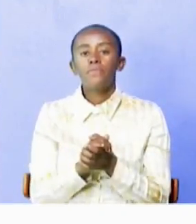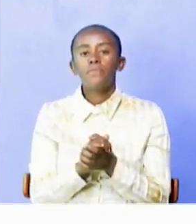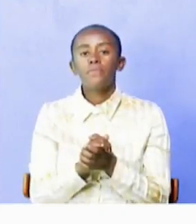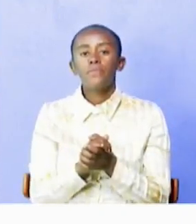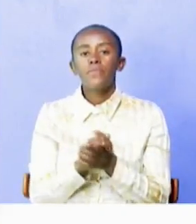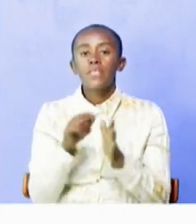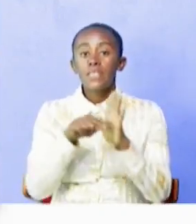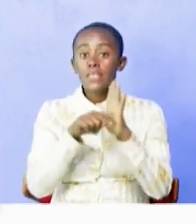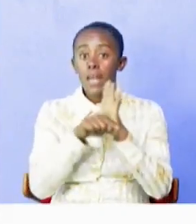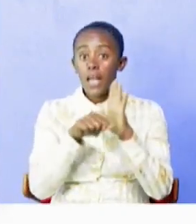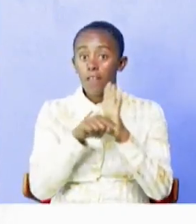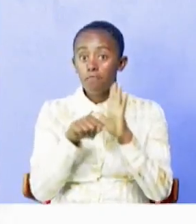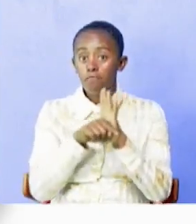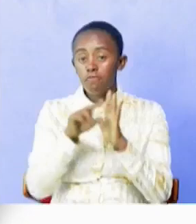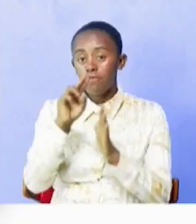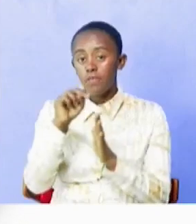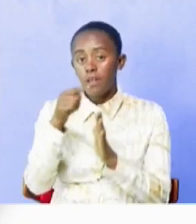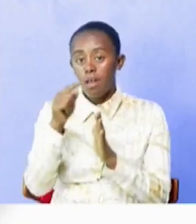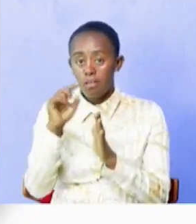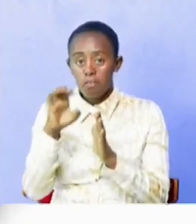is negative,